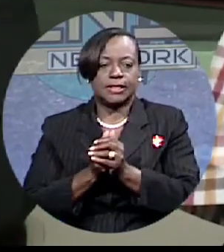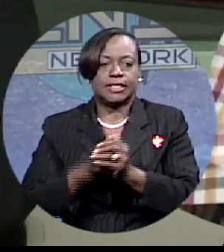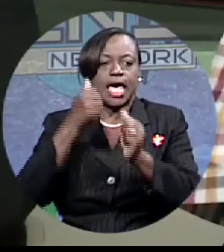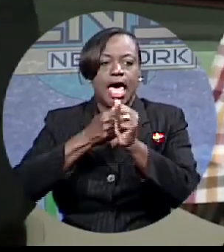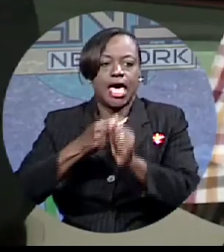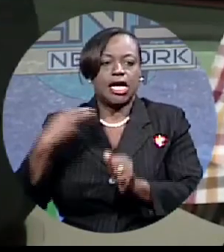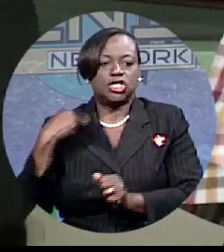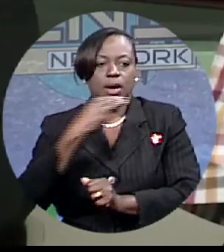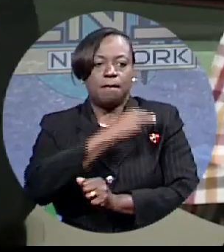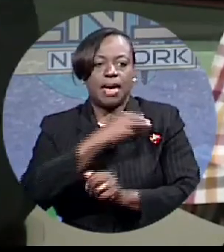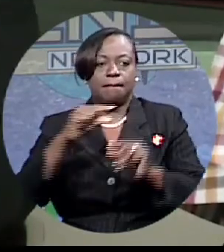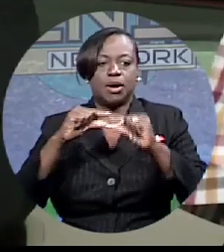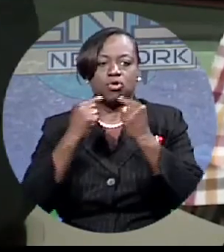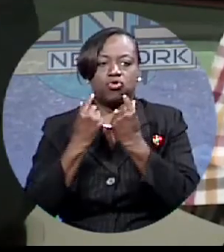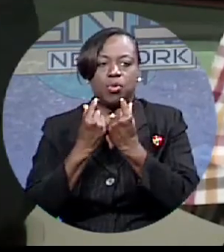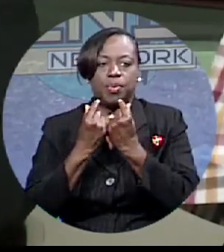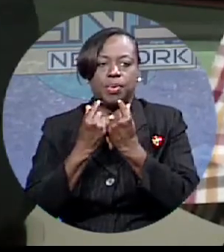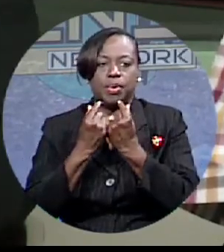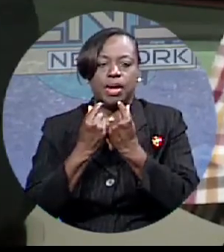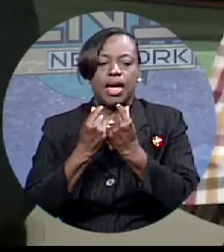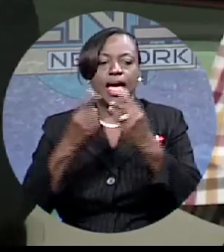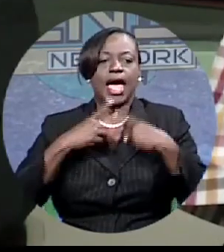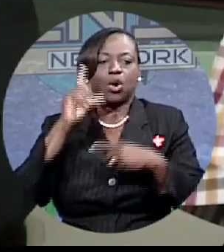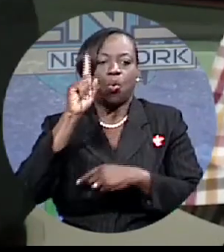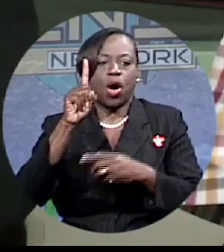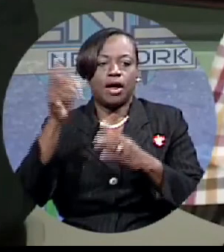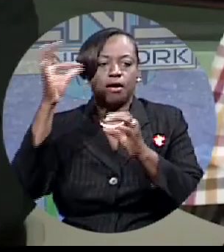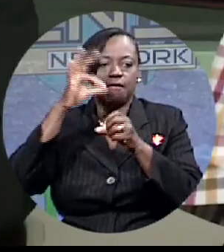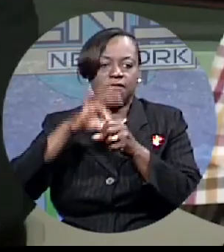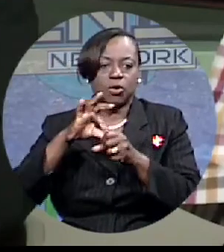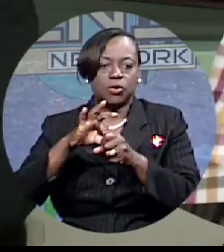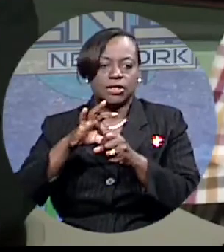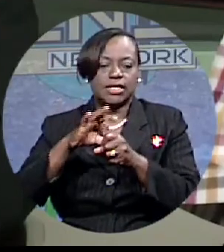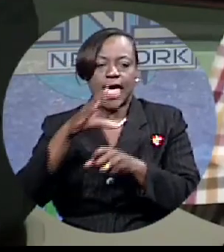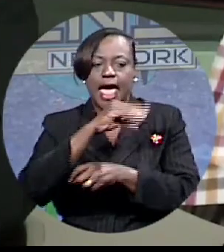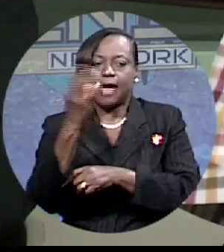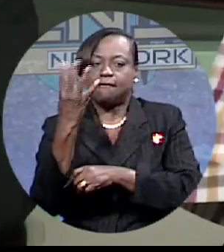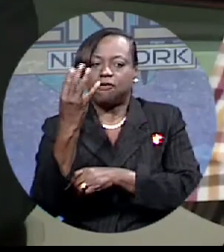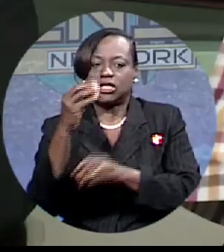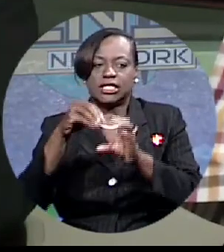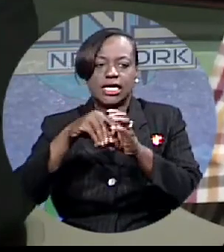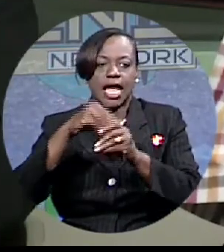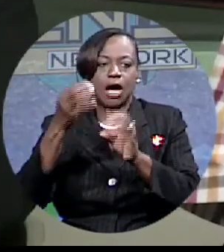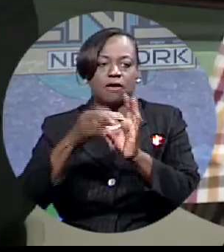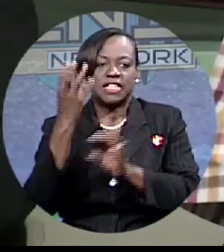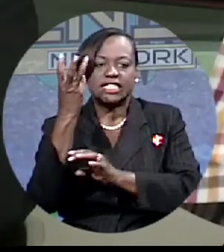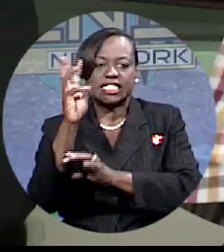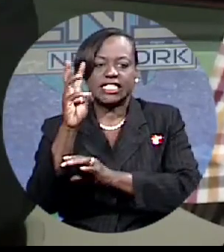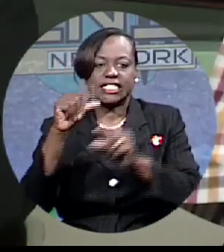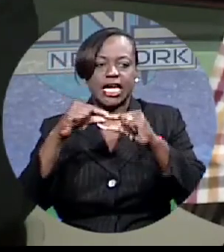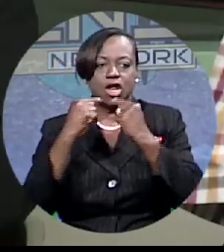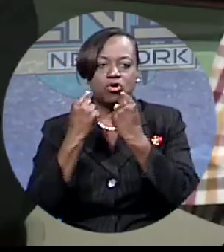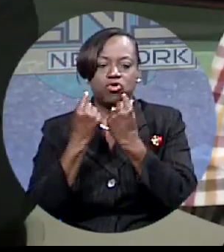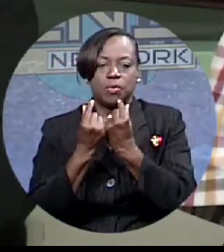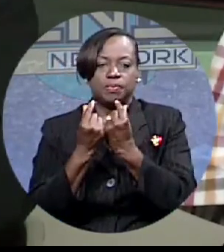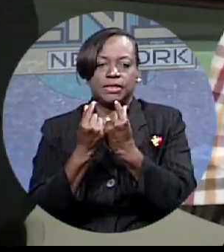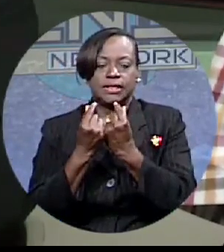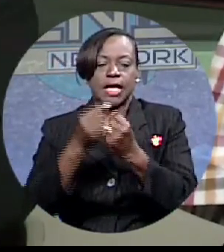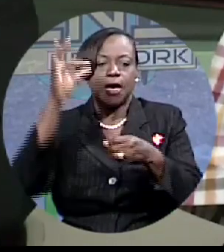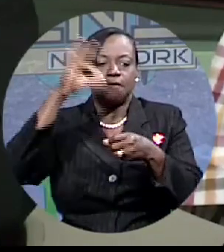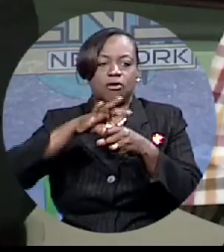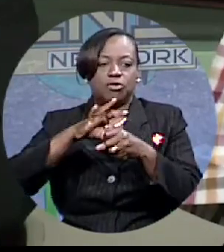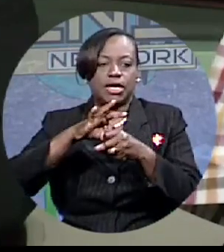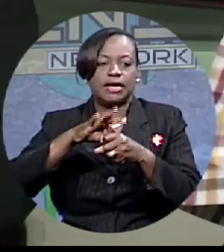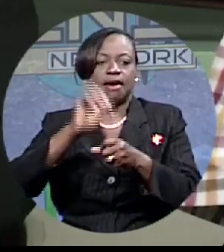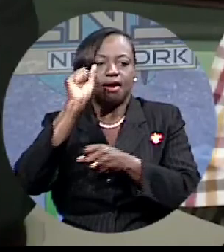Each member group is afforded one vote, and 14 out of the 16 groups voted